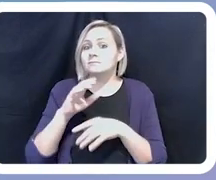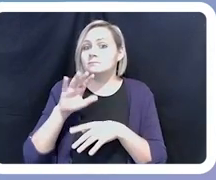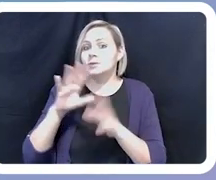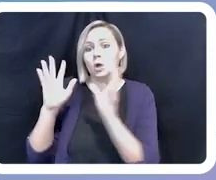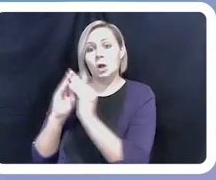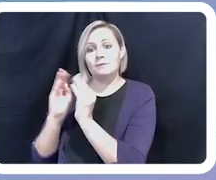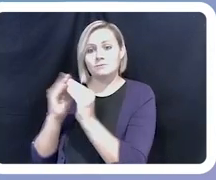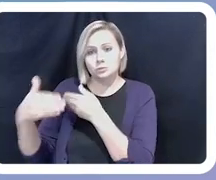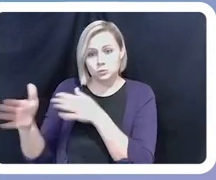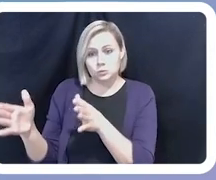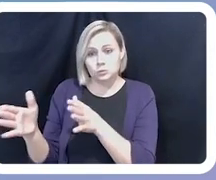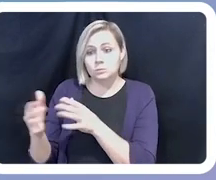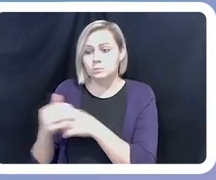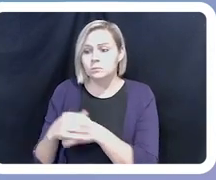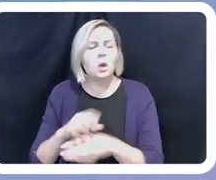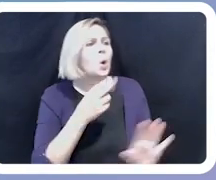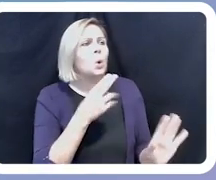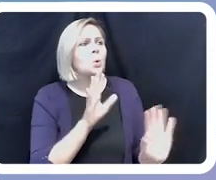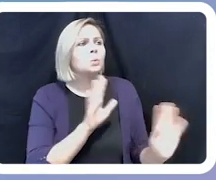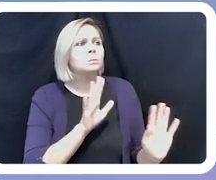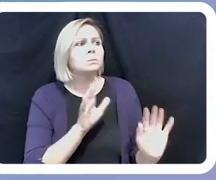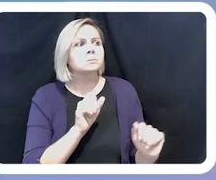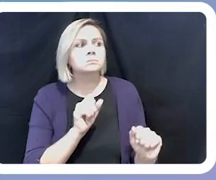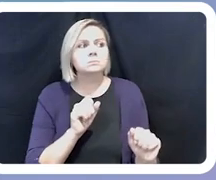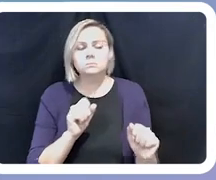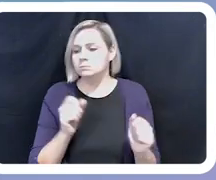gonna go back into the conference room. No?